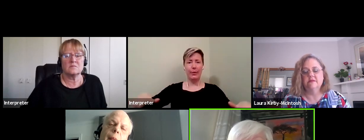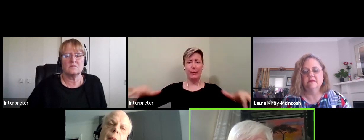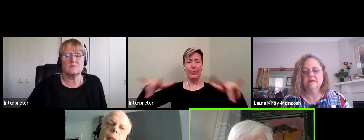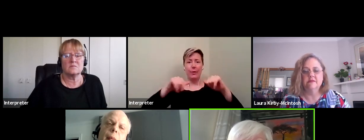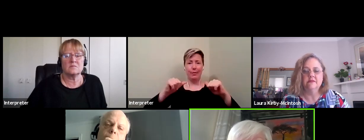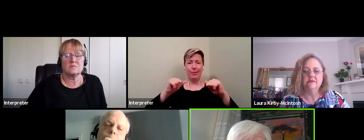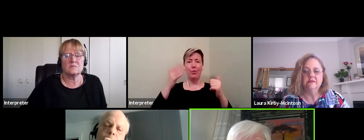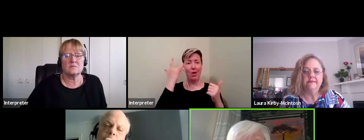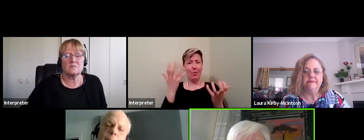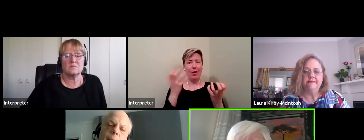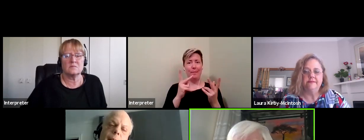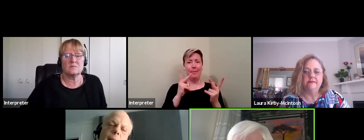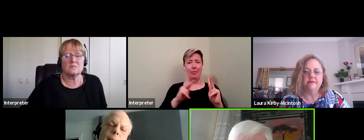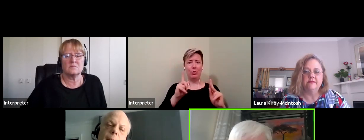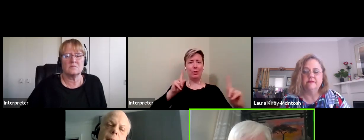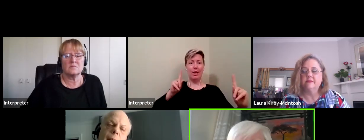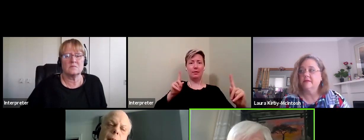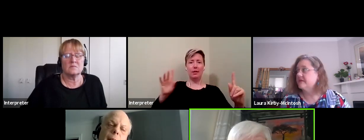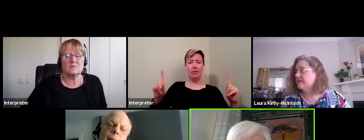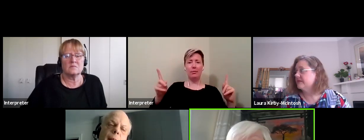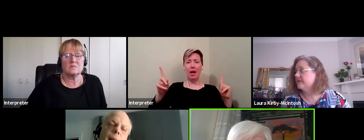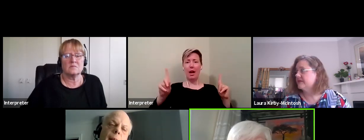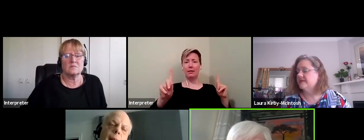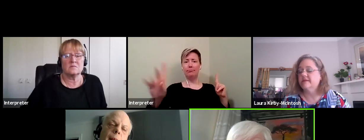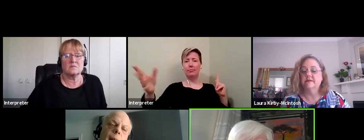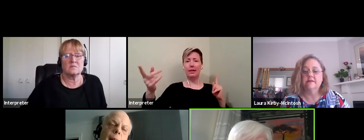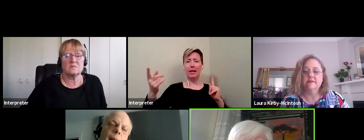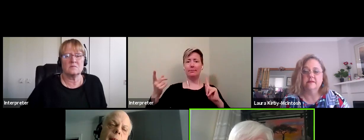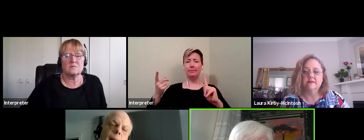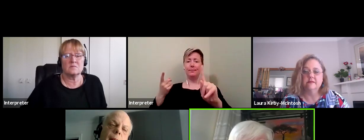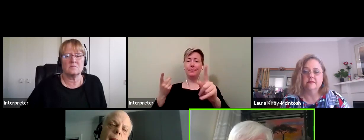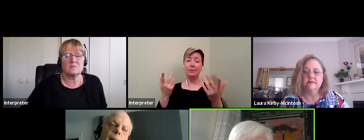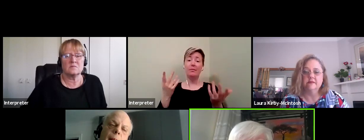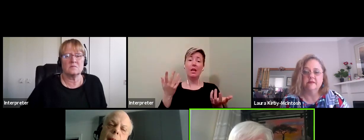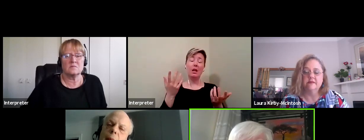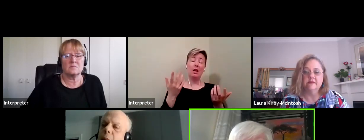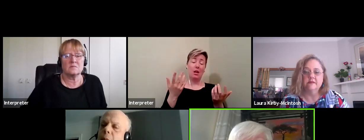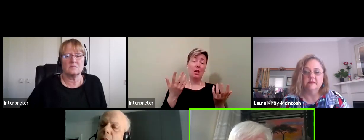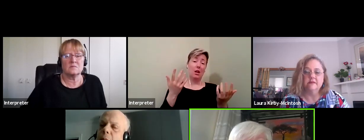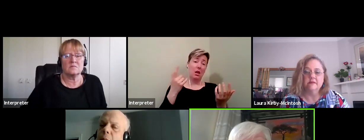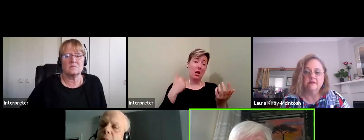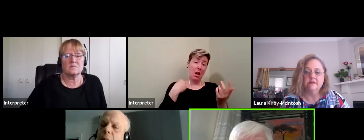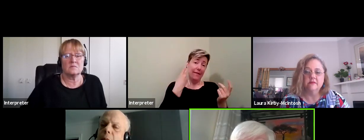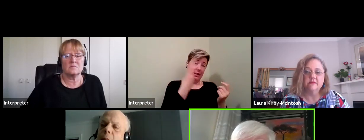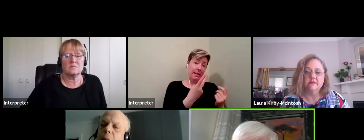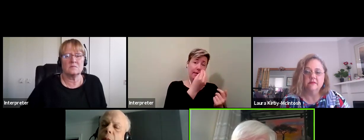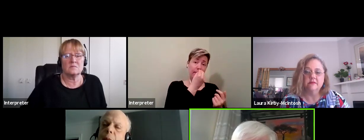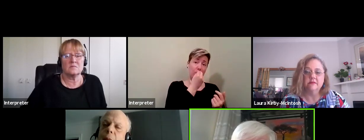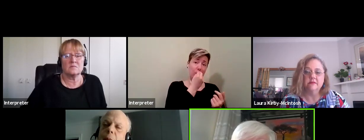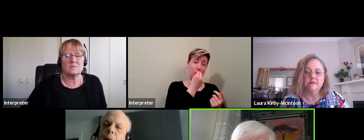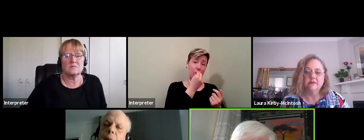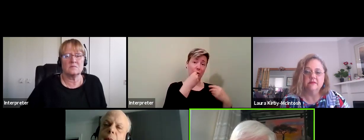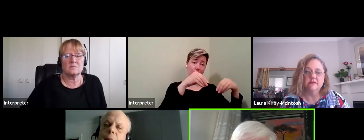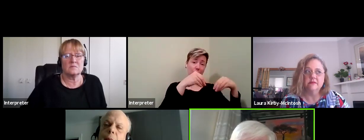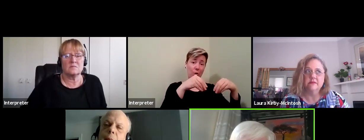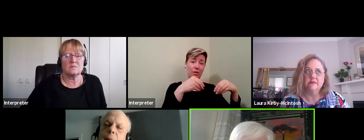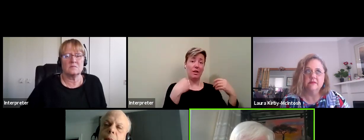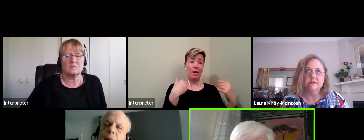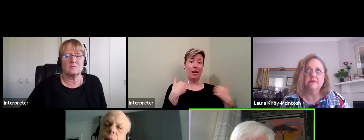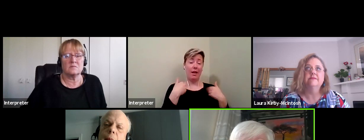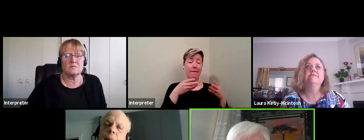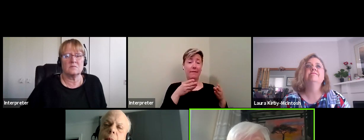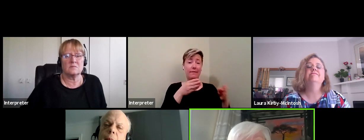we're asking for. I'm also seeing, like in grocery stores, I really think we need to start thinking about corridors that are perhaps one way or